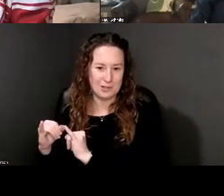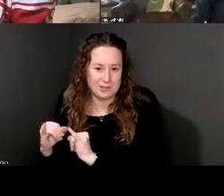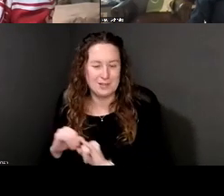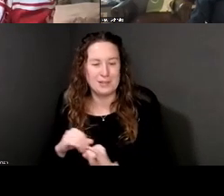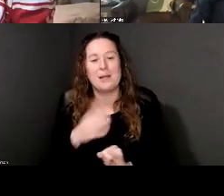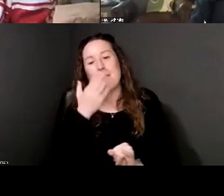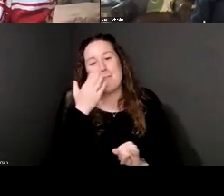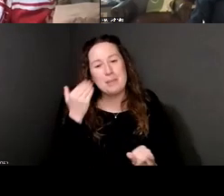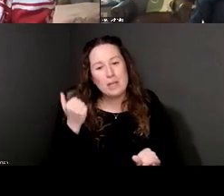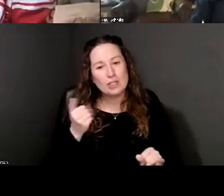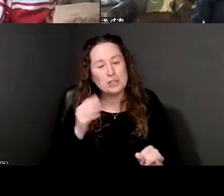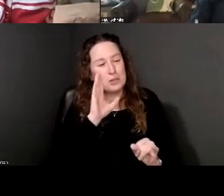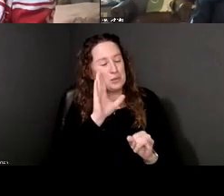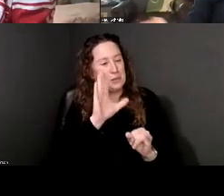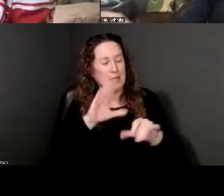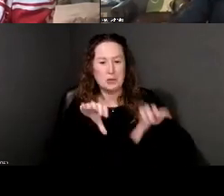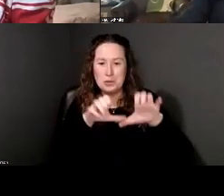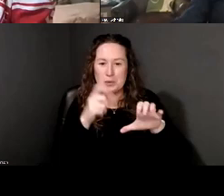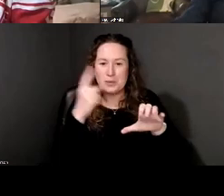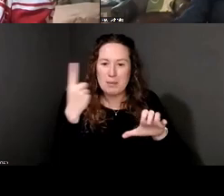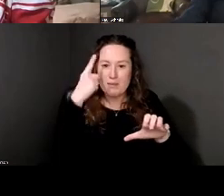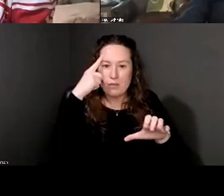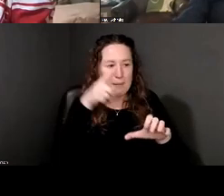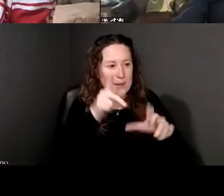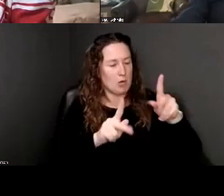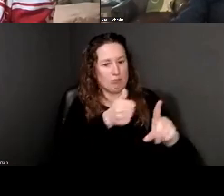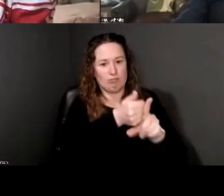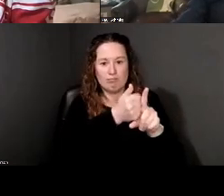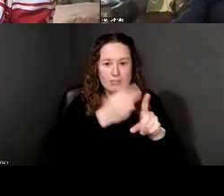something for people who are experiencing diversity.